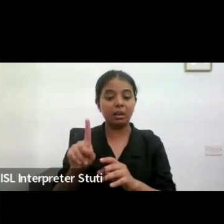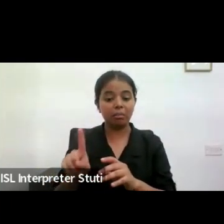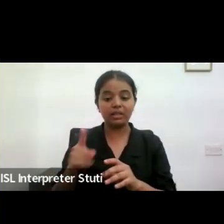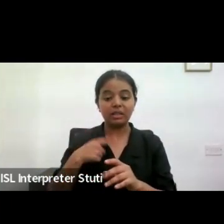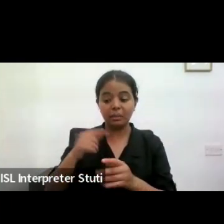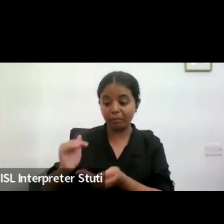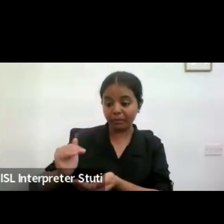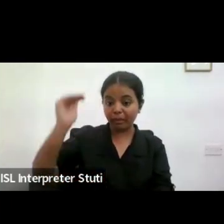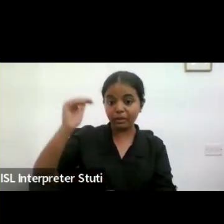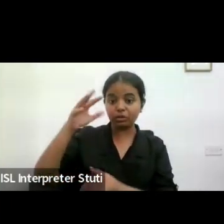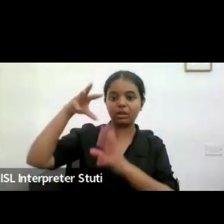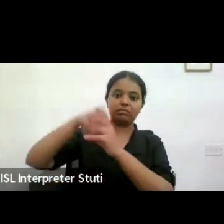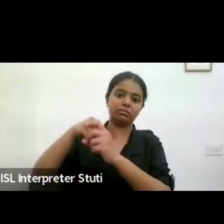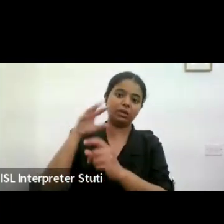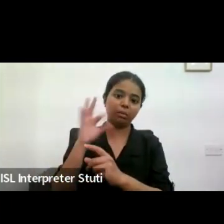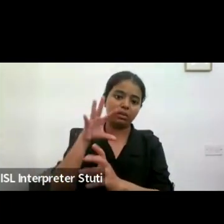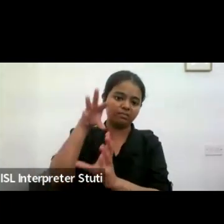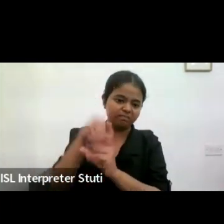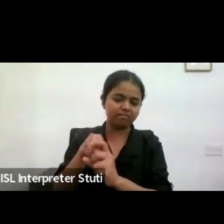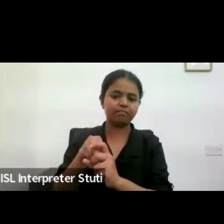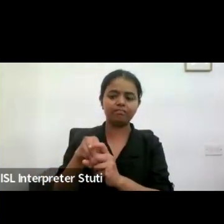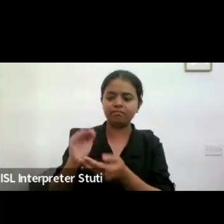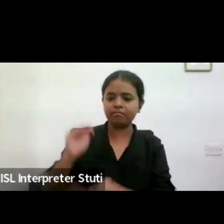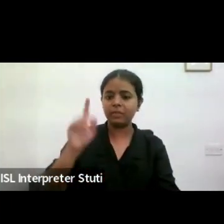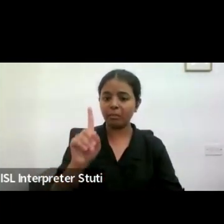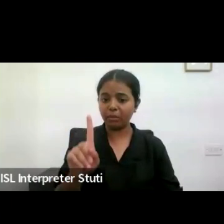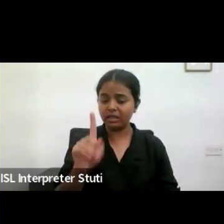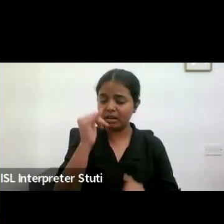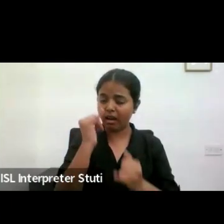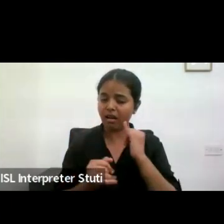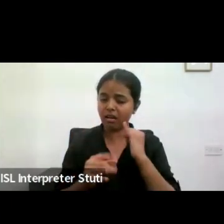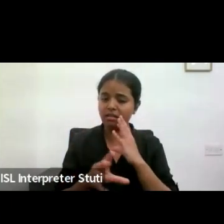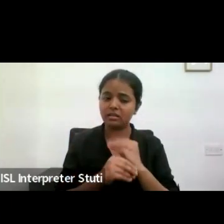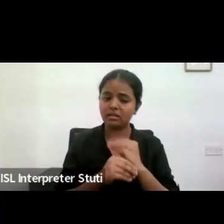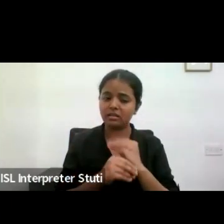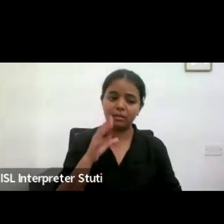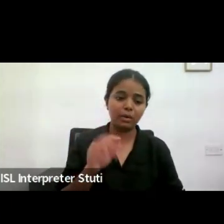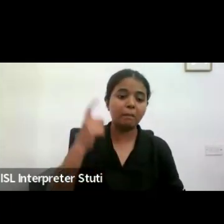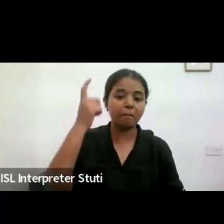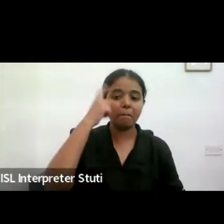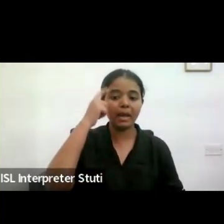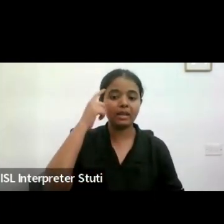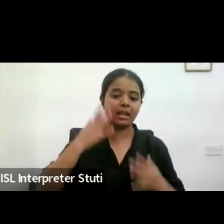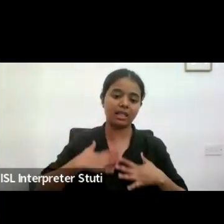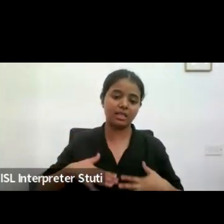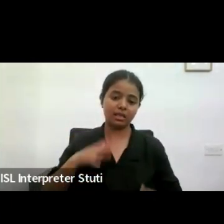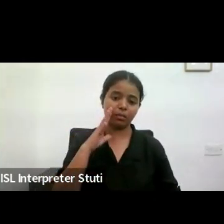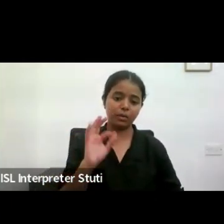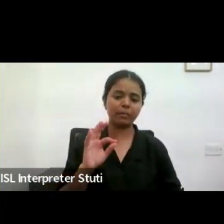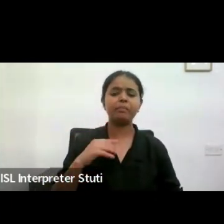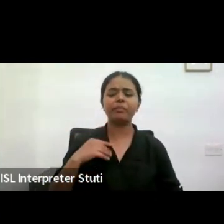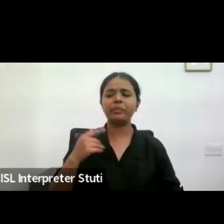And finally, we must acknowledge the mental health fallout of exclusion. I have been documenting the work of